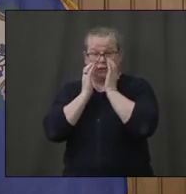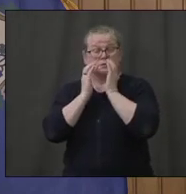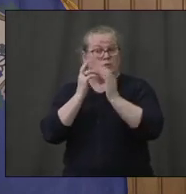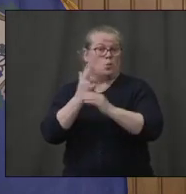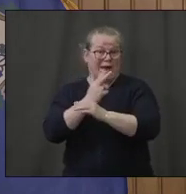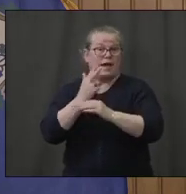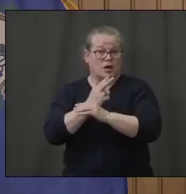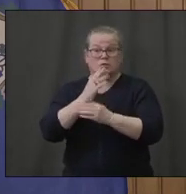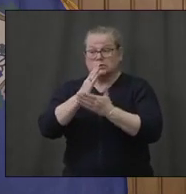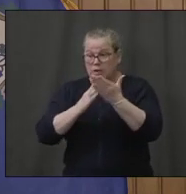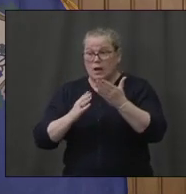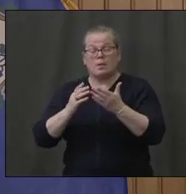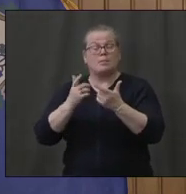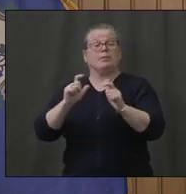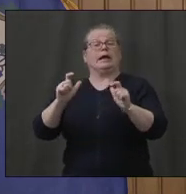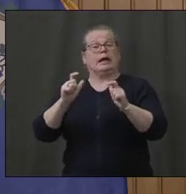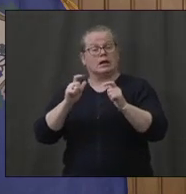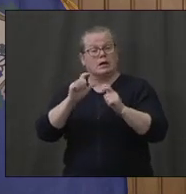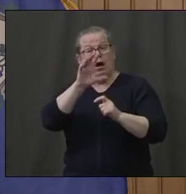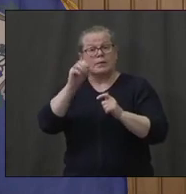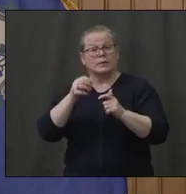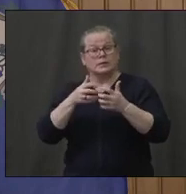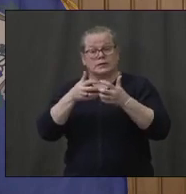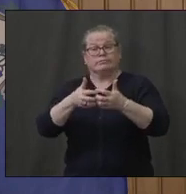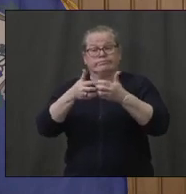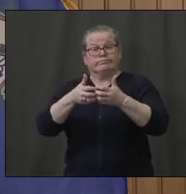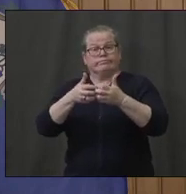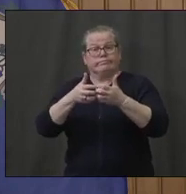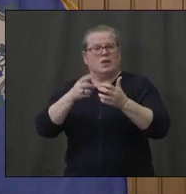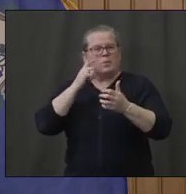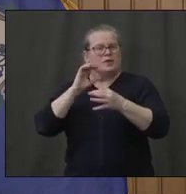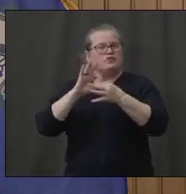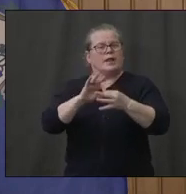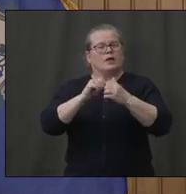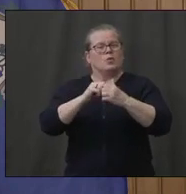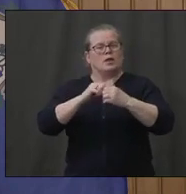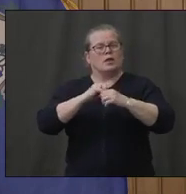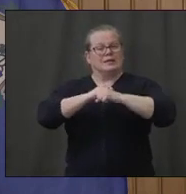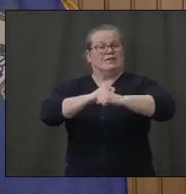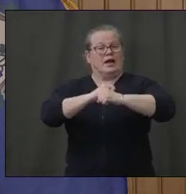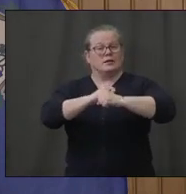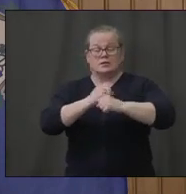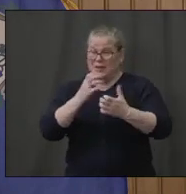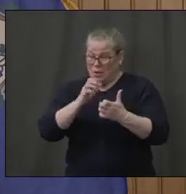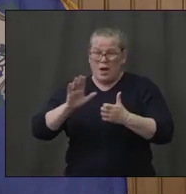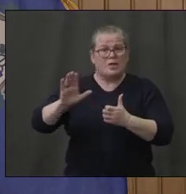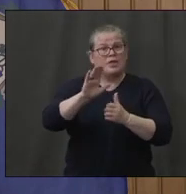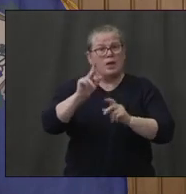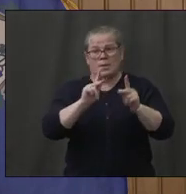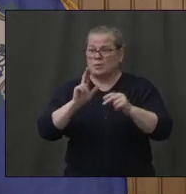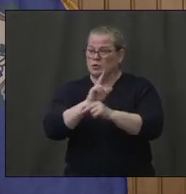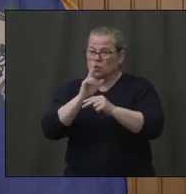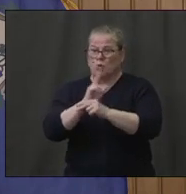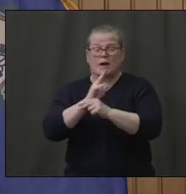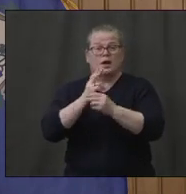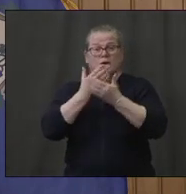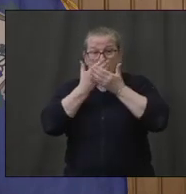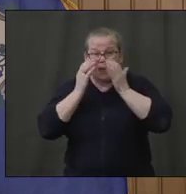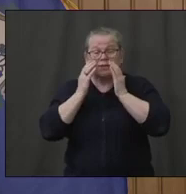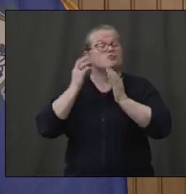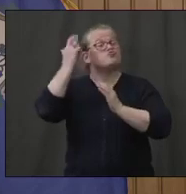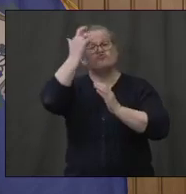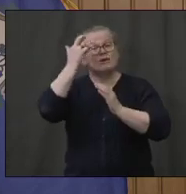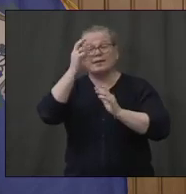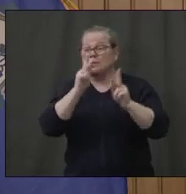under production because it's defense related. And they want all their people to wear masks. Right now, it's a supply issue.